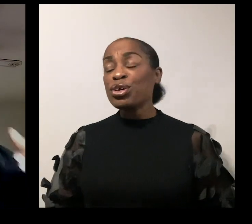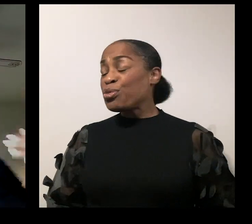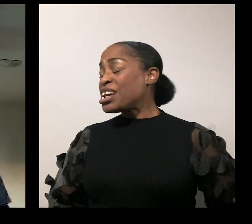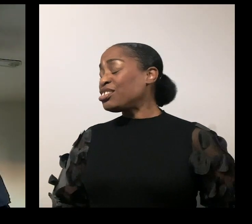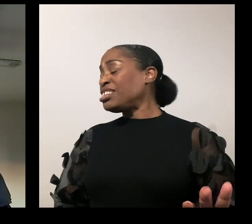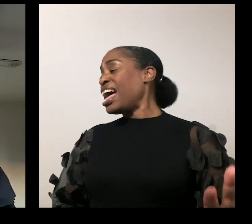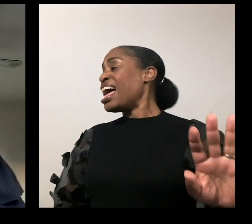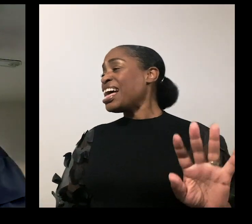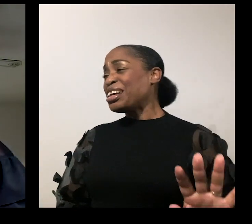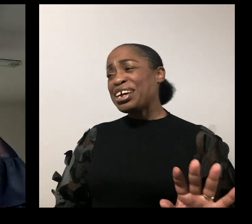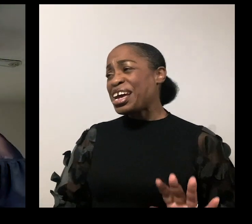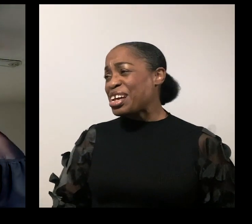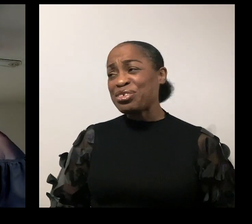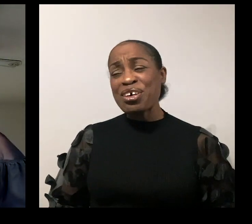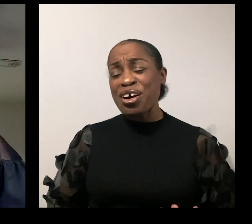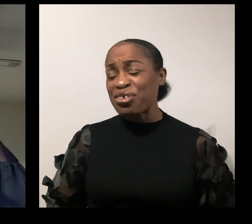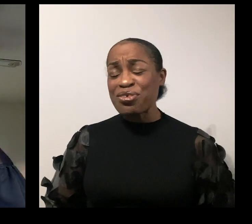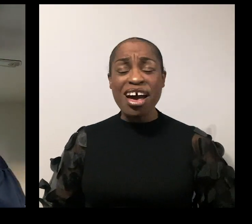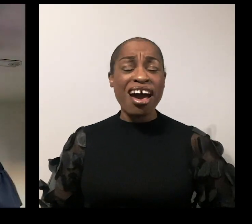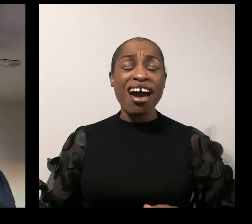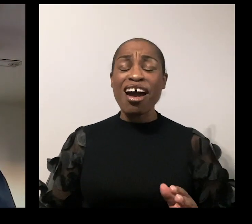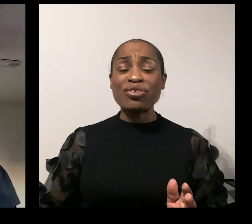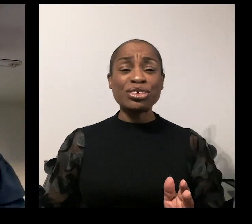alive. We stand.